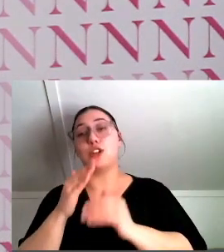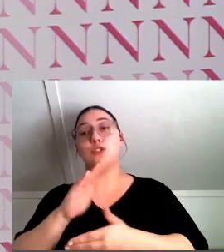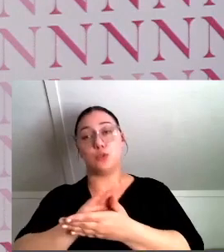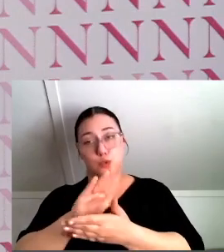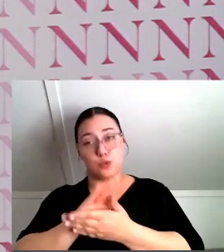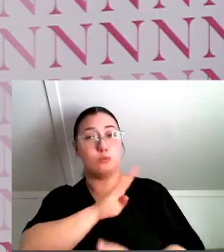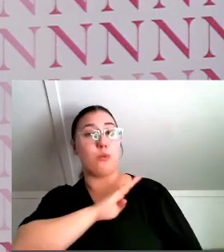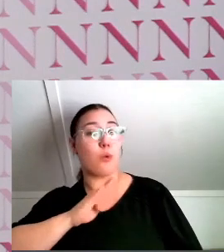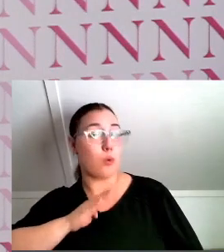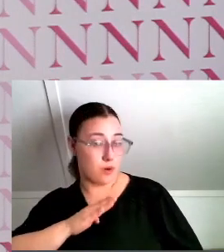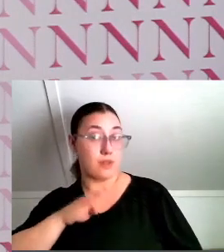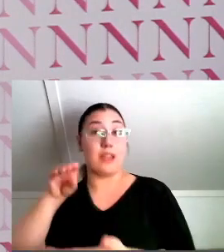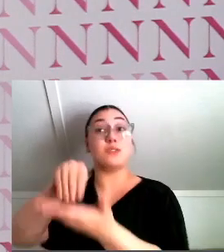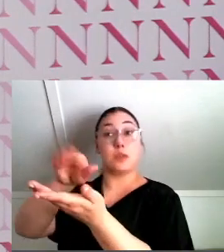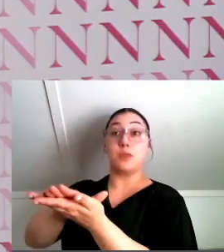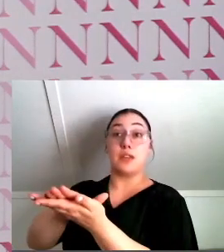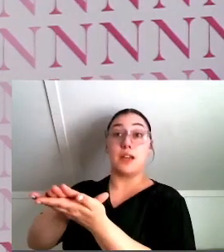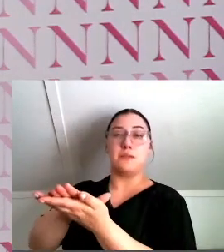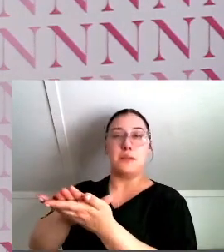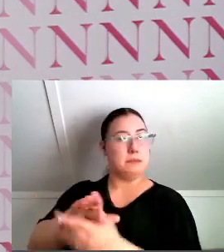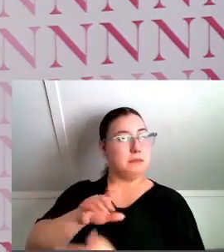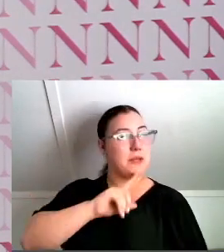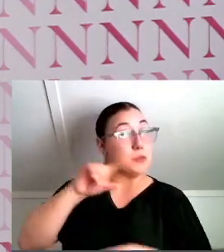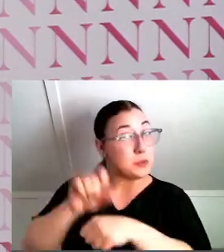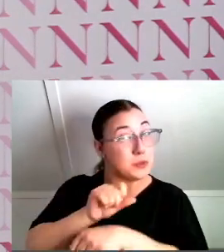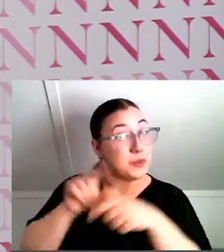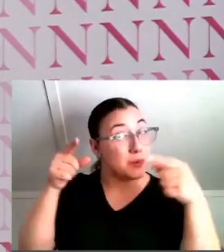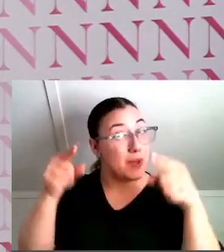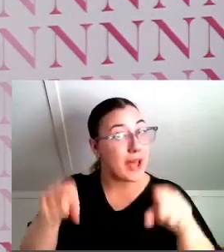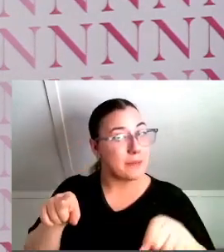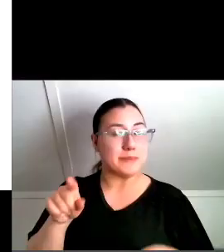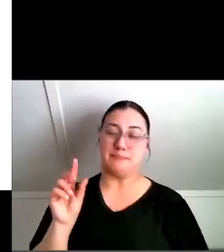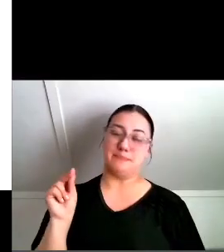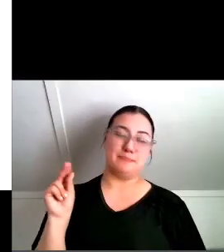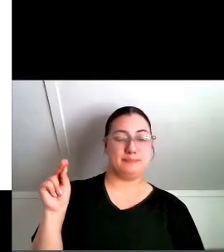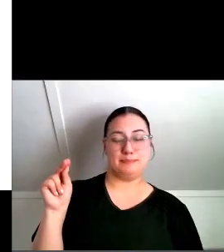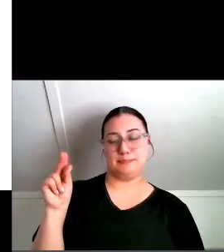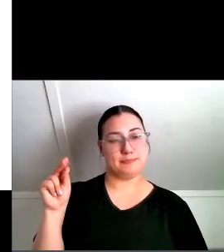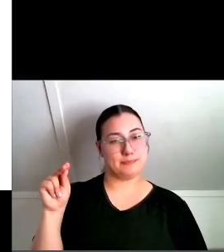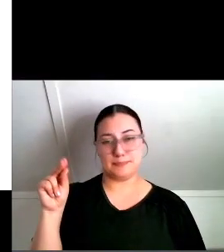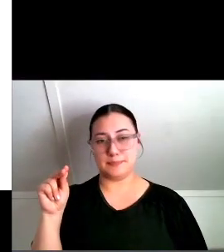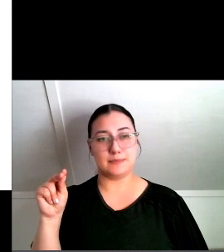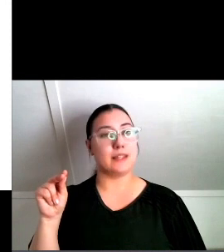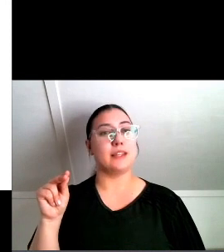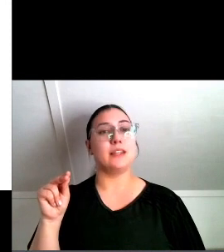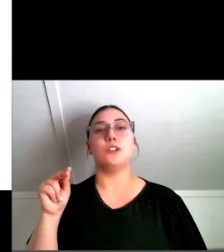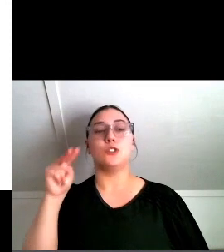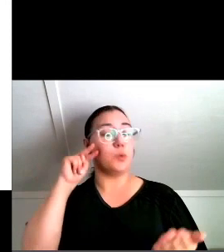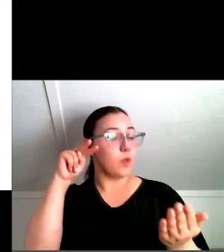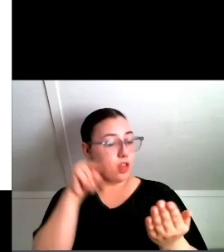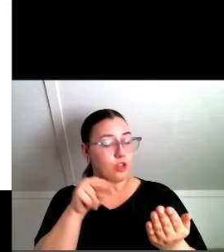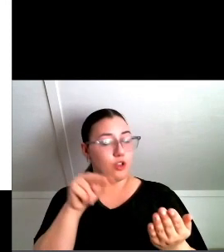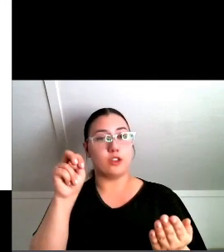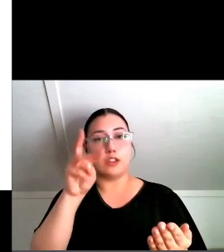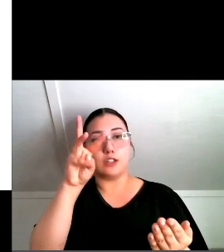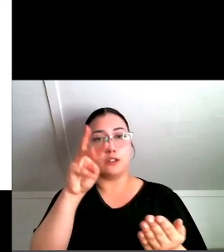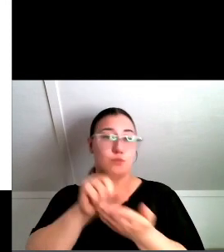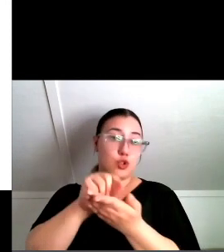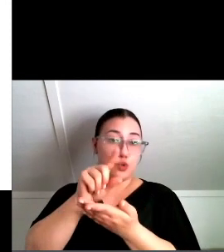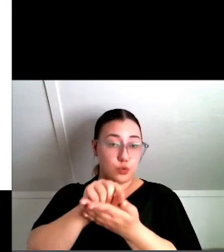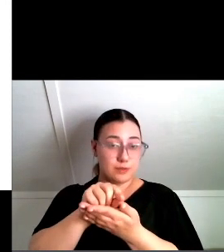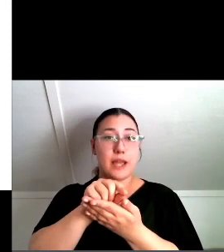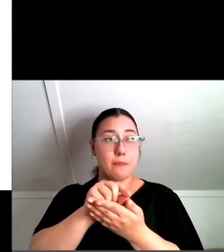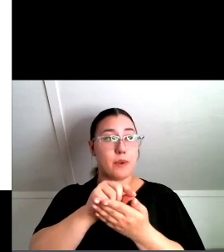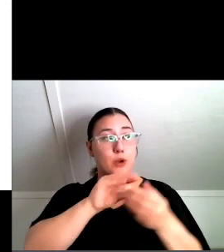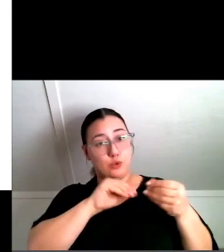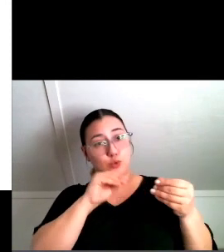happened, right? So when we start to look at these newspaper accounts, what we start to see is a much more